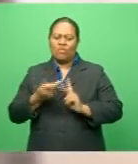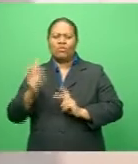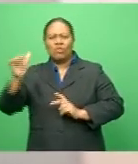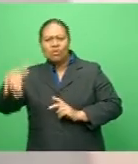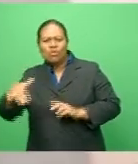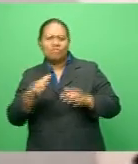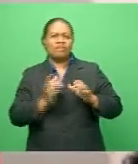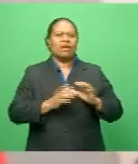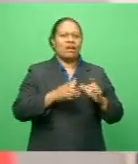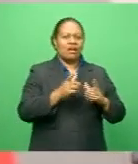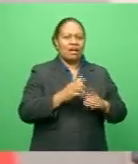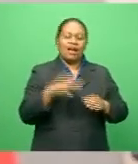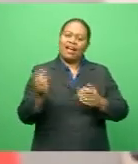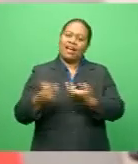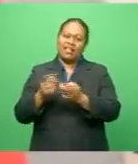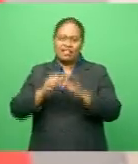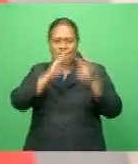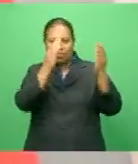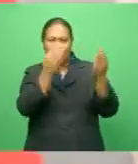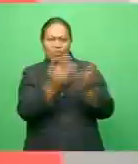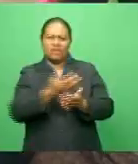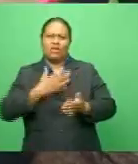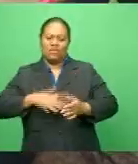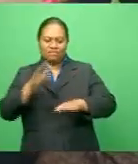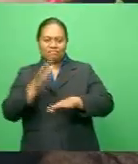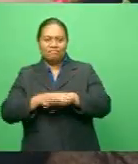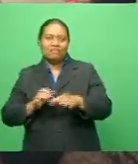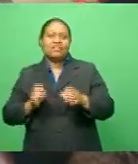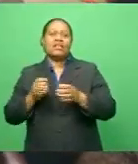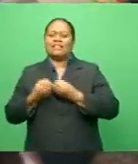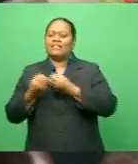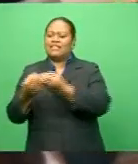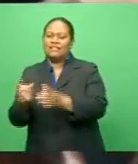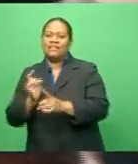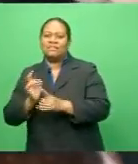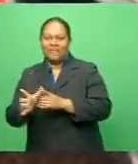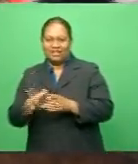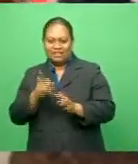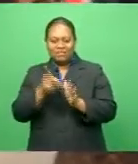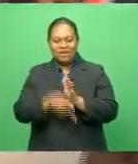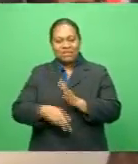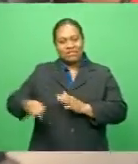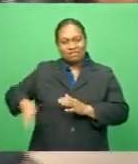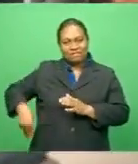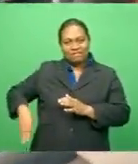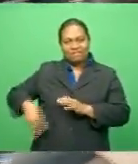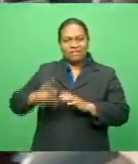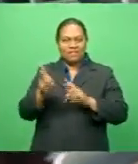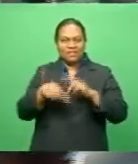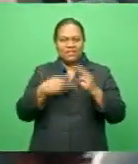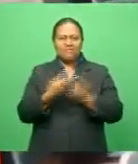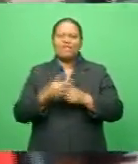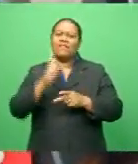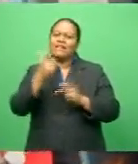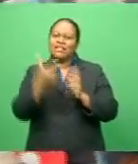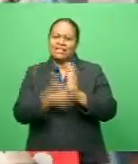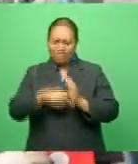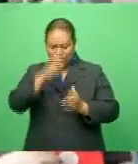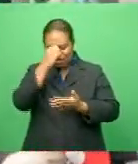world, are buying seats on their special flights as gifts for their family members, allowing them to experience the joy of flight for the first